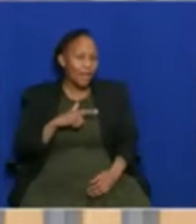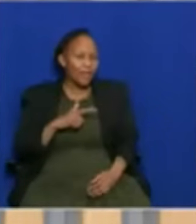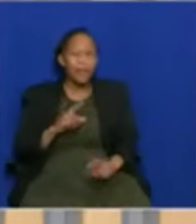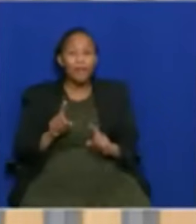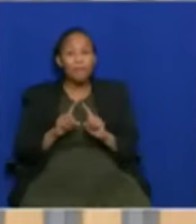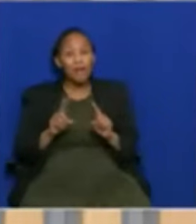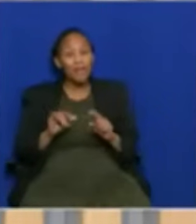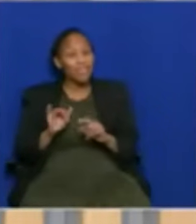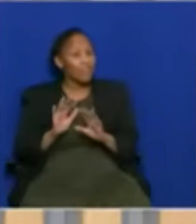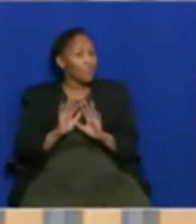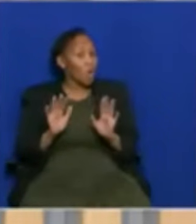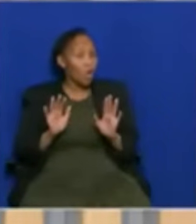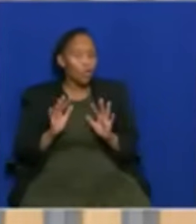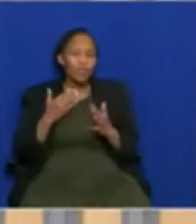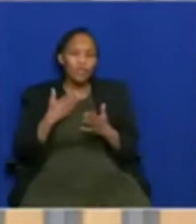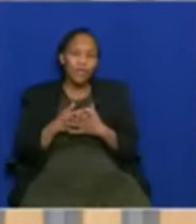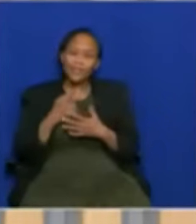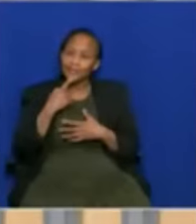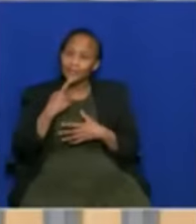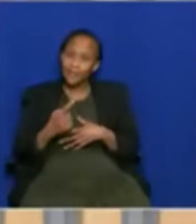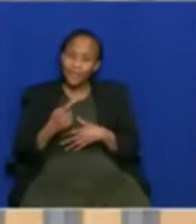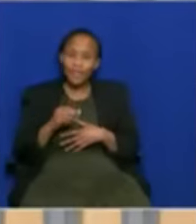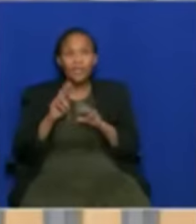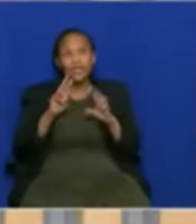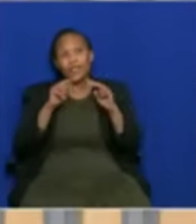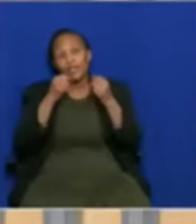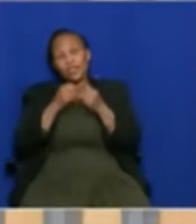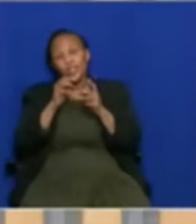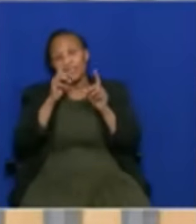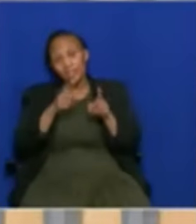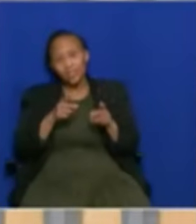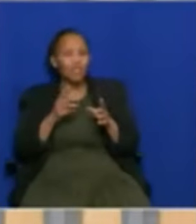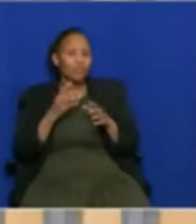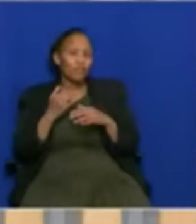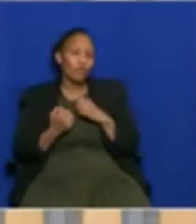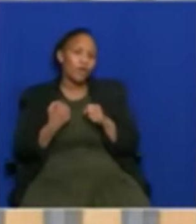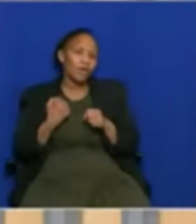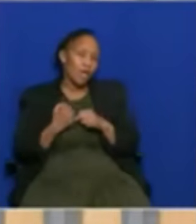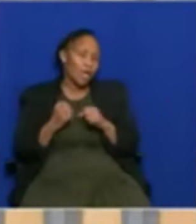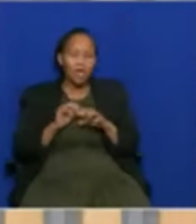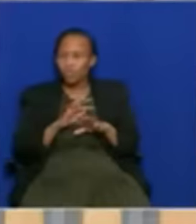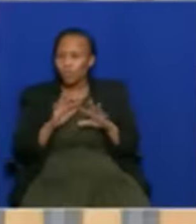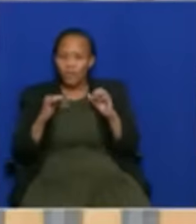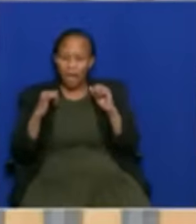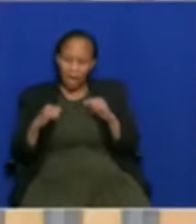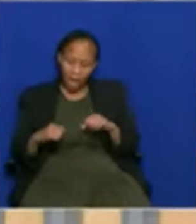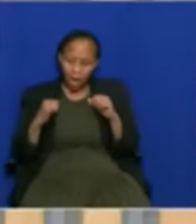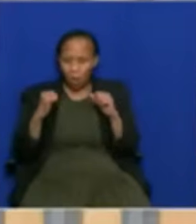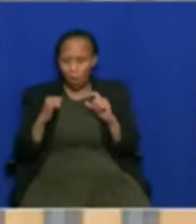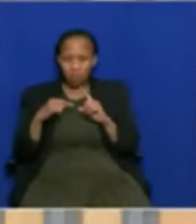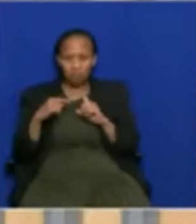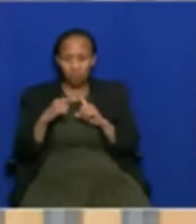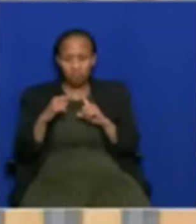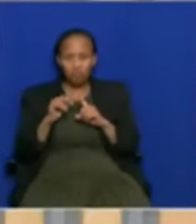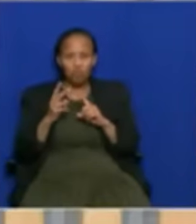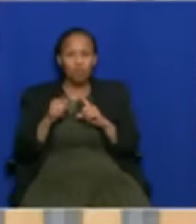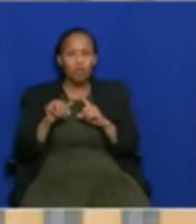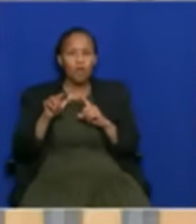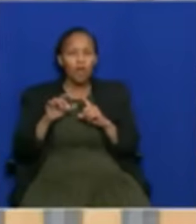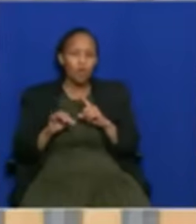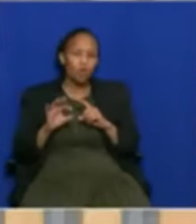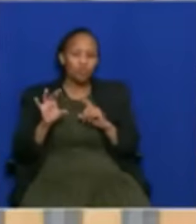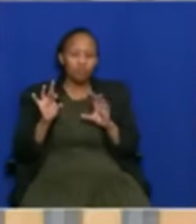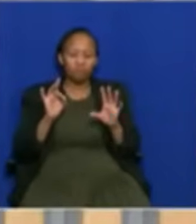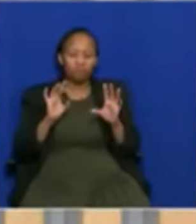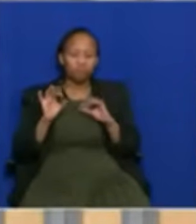National Instruction so-and-so of this year does not allow him to nominate members of the panel to be